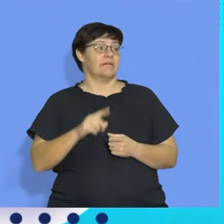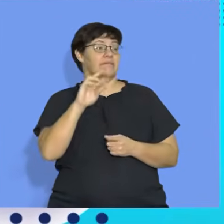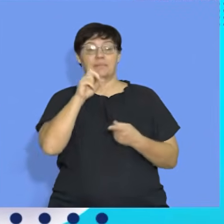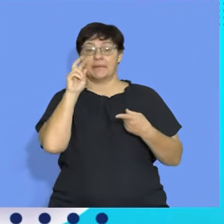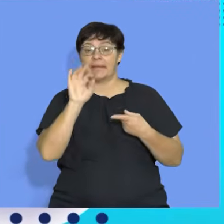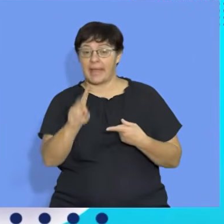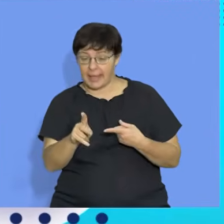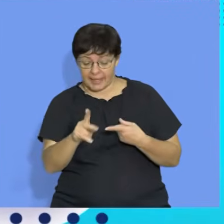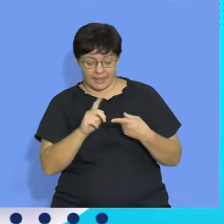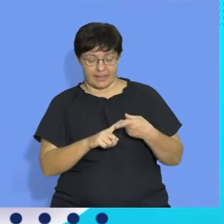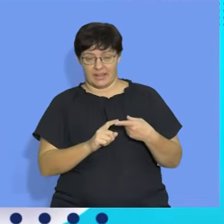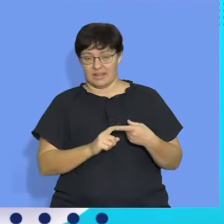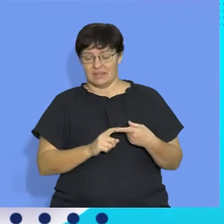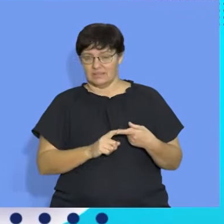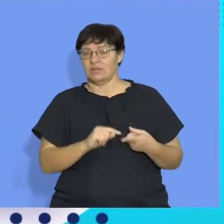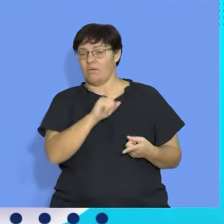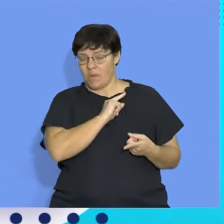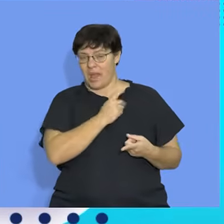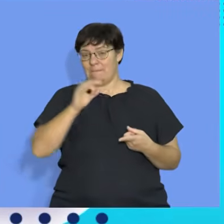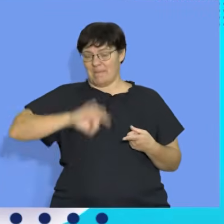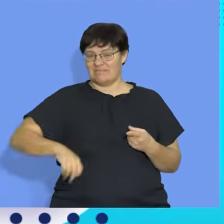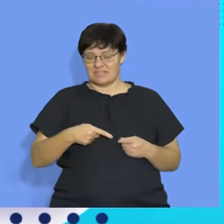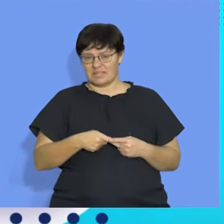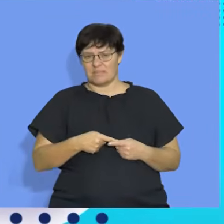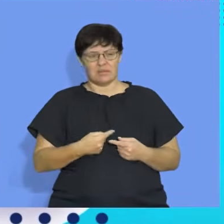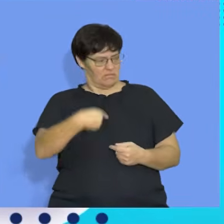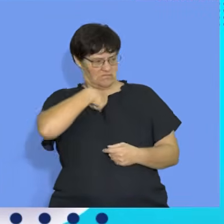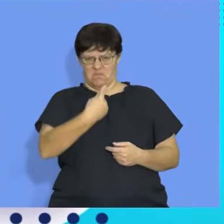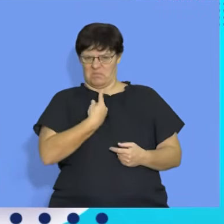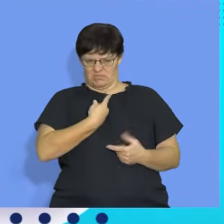especially, so that's how they're going to benefit. But what do they do for